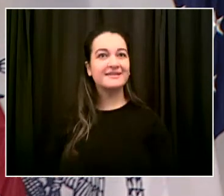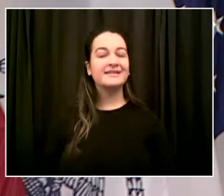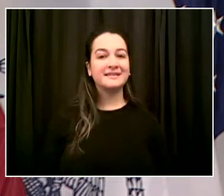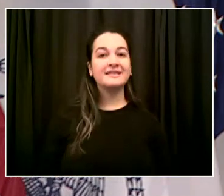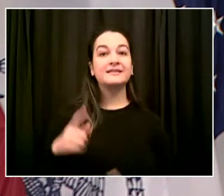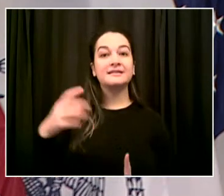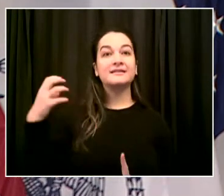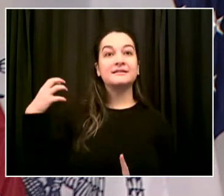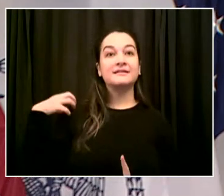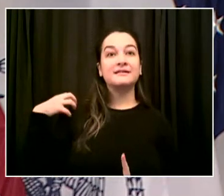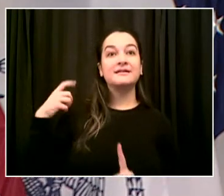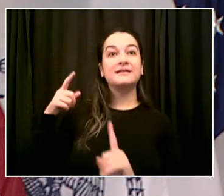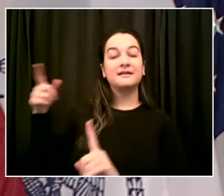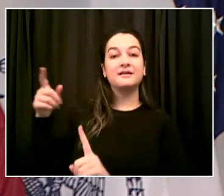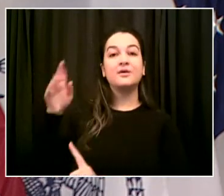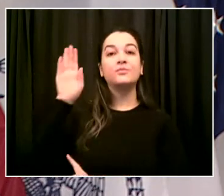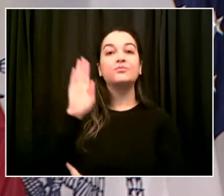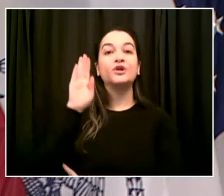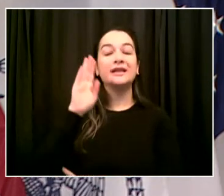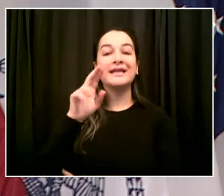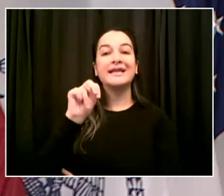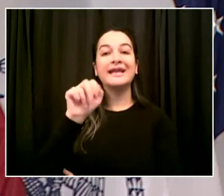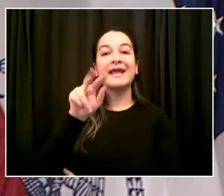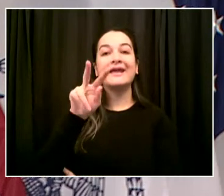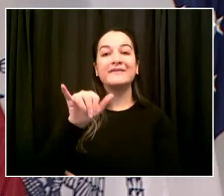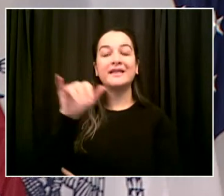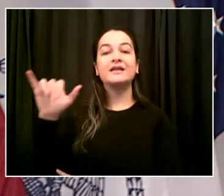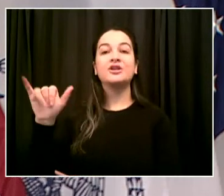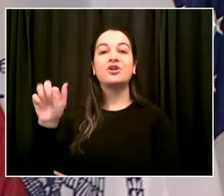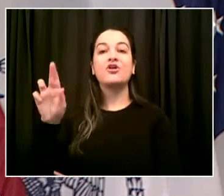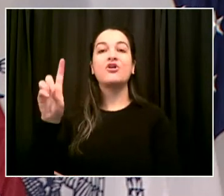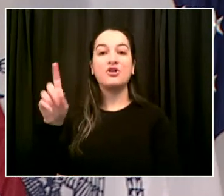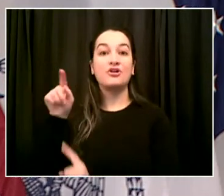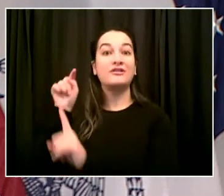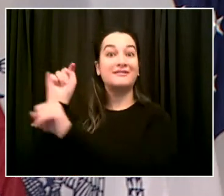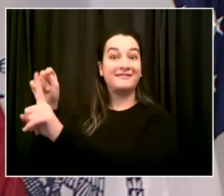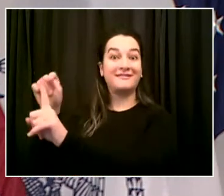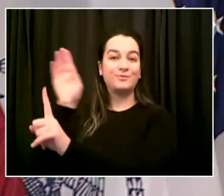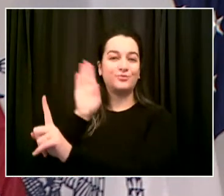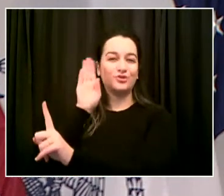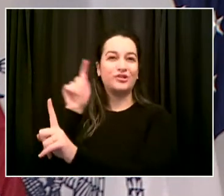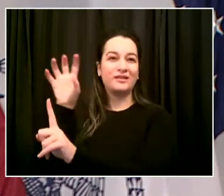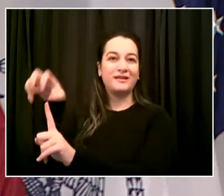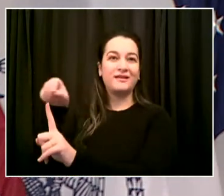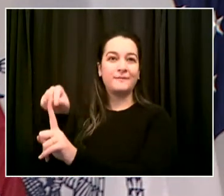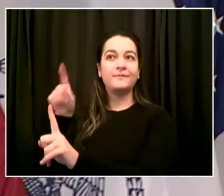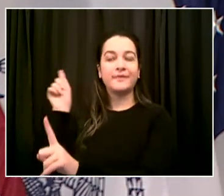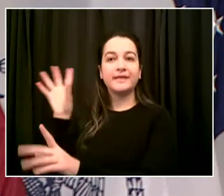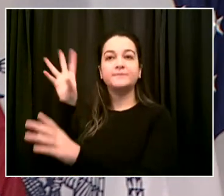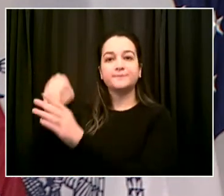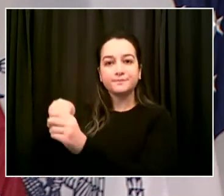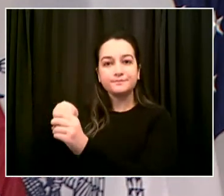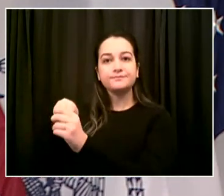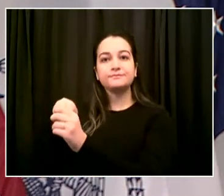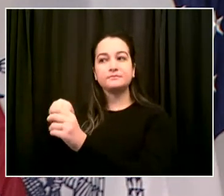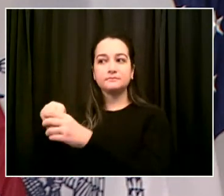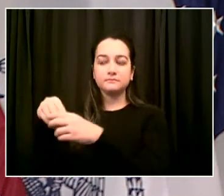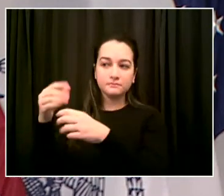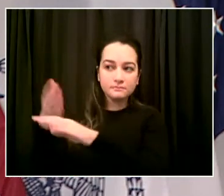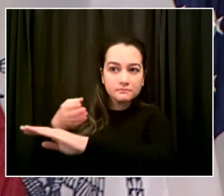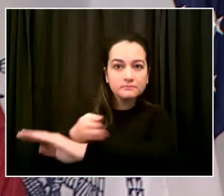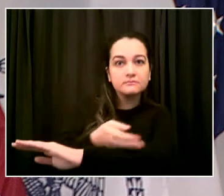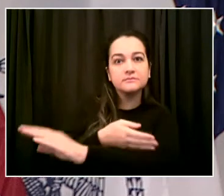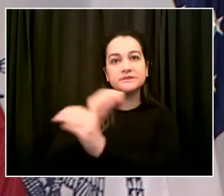and he's played a great role there, helping to take another one of the jewels in New York City, a place that's been an extraordinary job creation